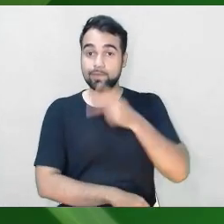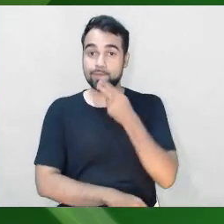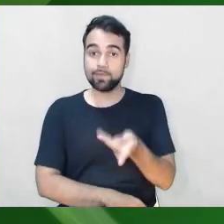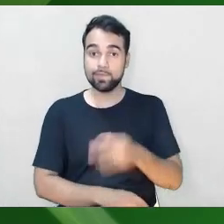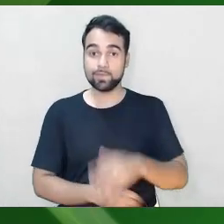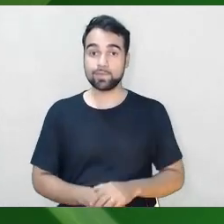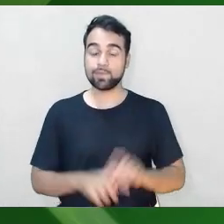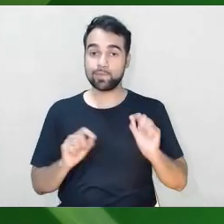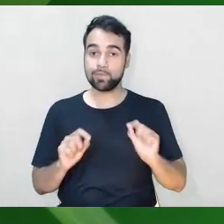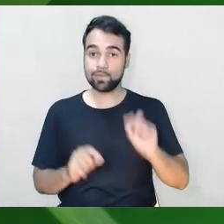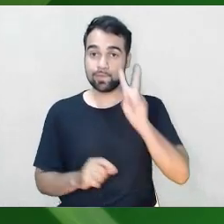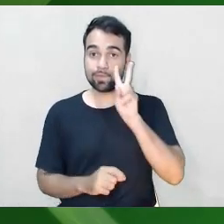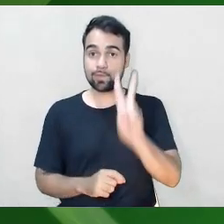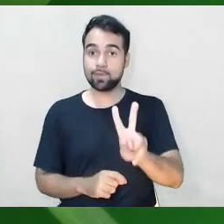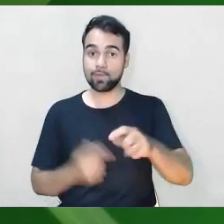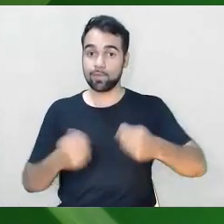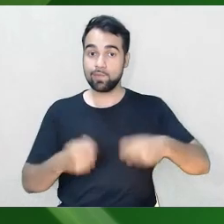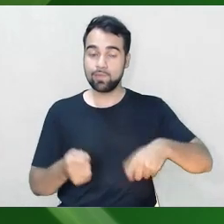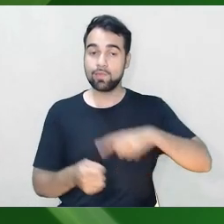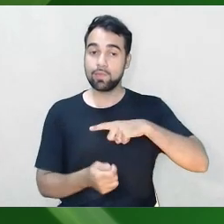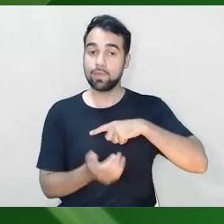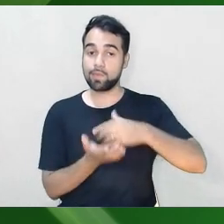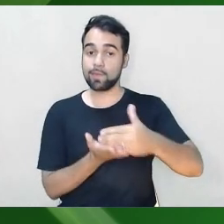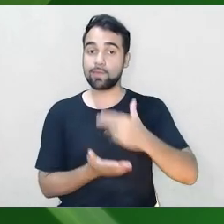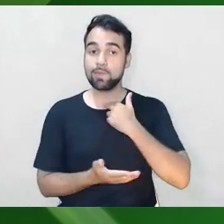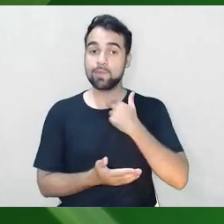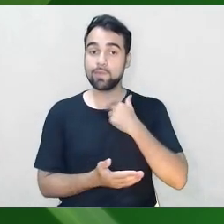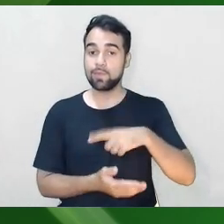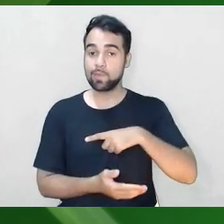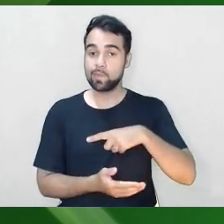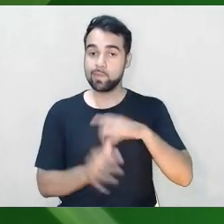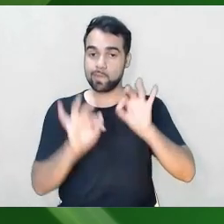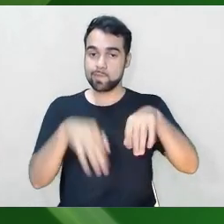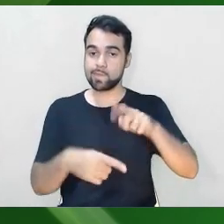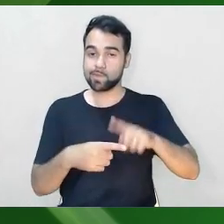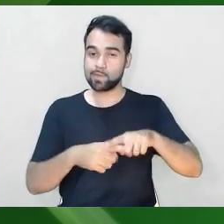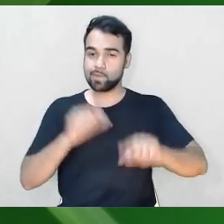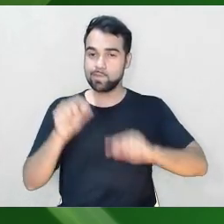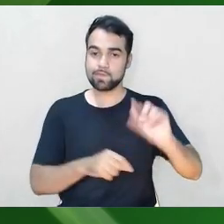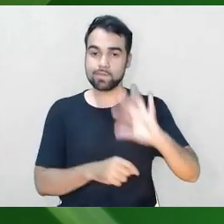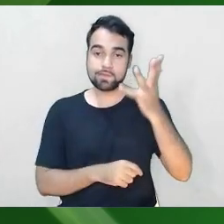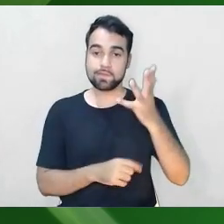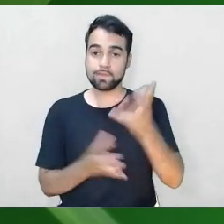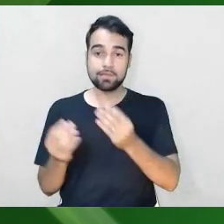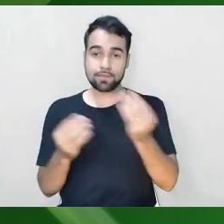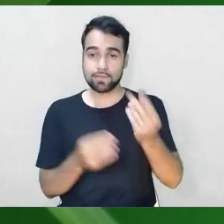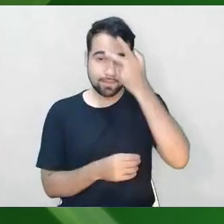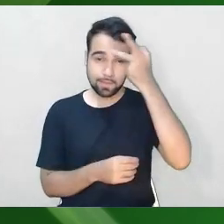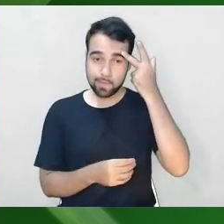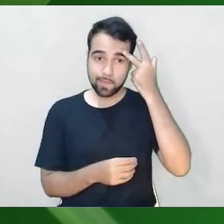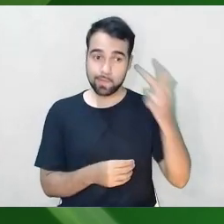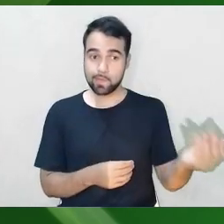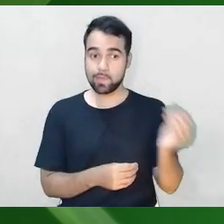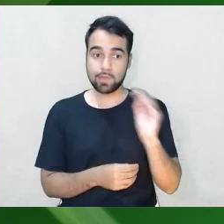we say it's the observation has to be in the beginning. It shouldn't be in the end, because what happens? Sometimes